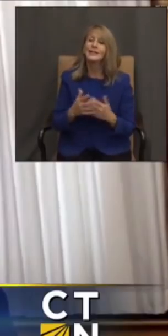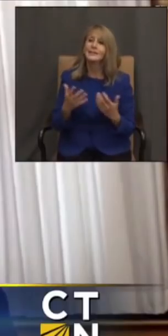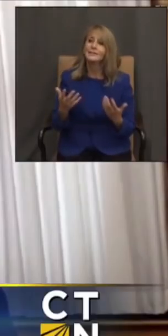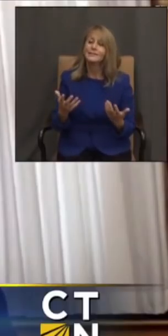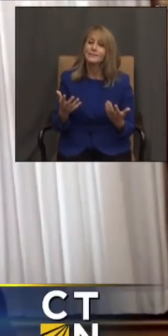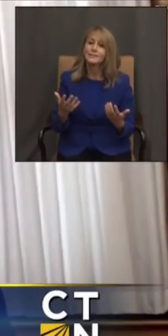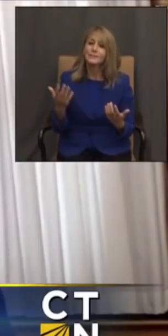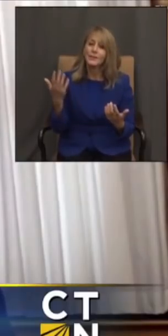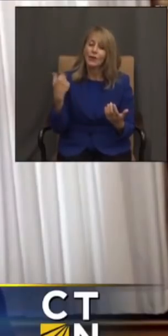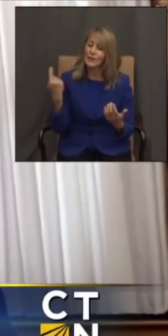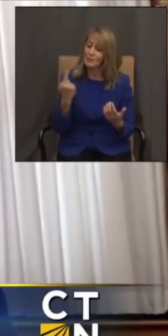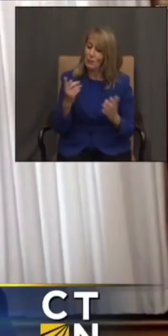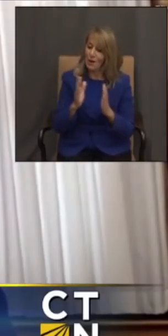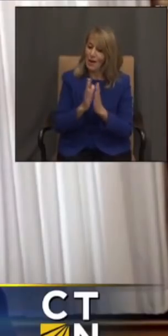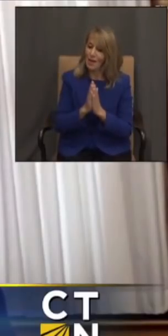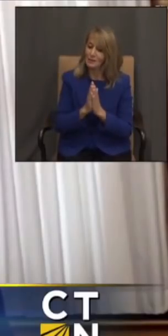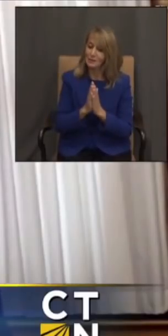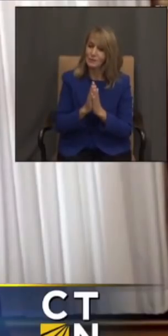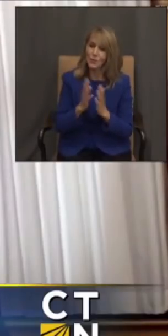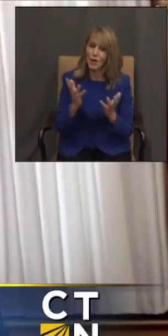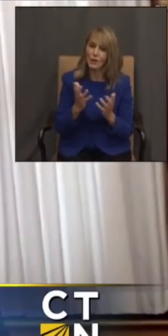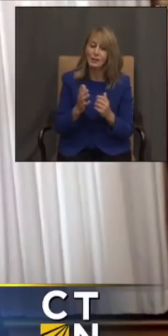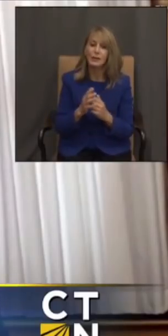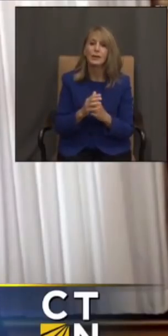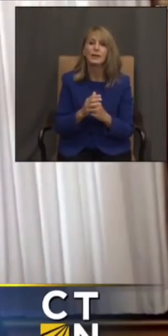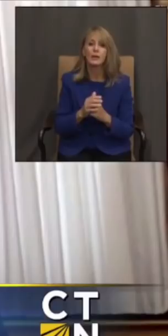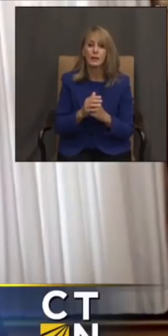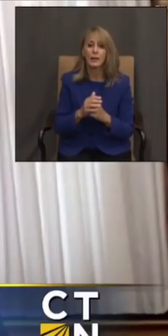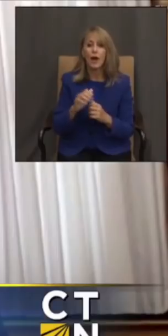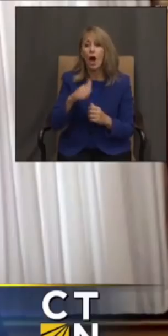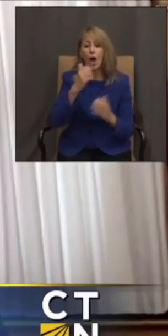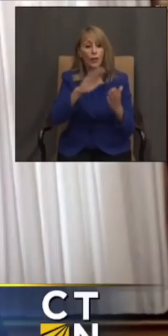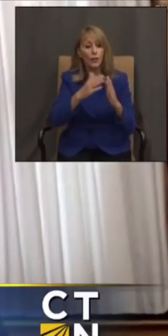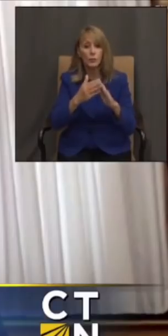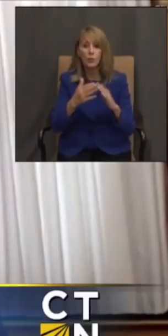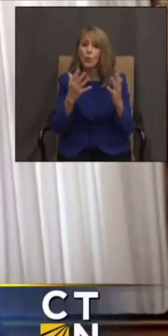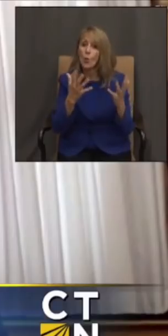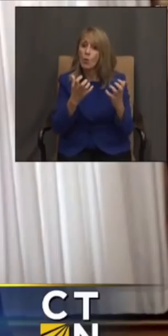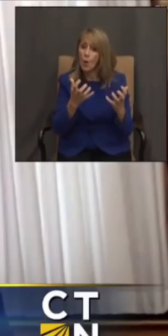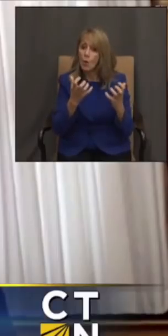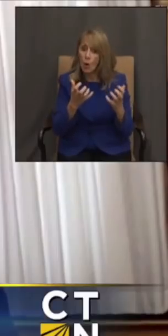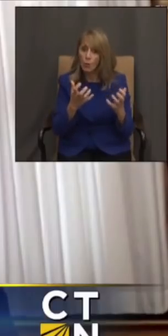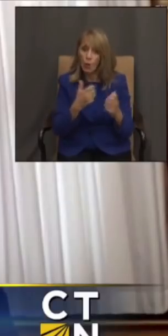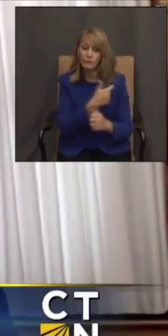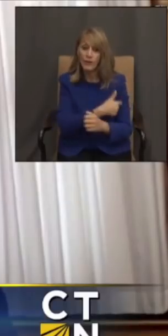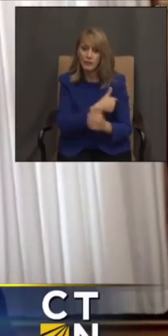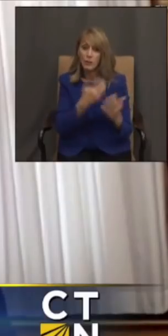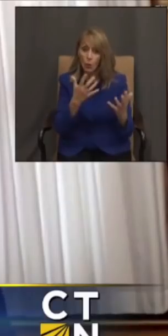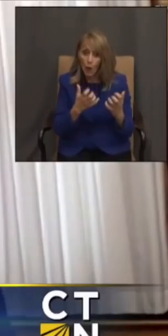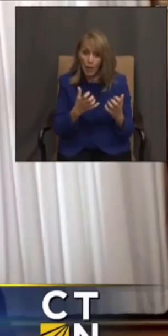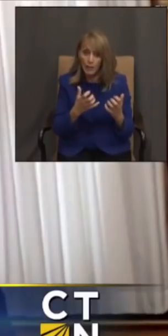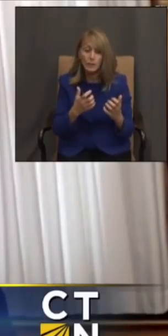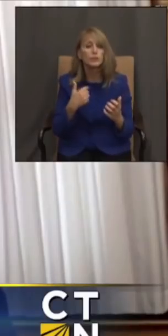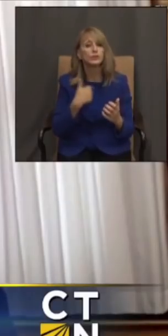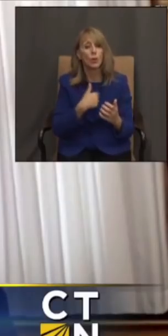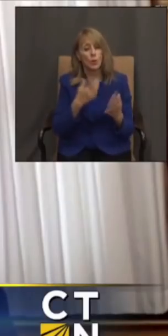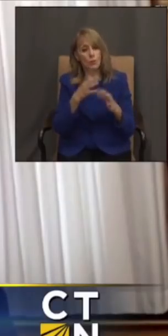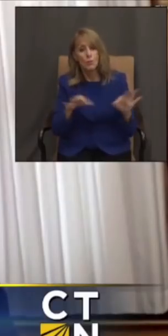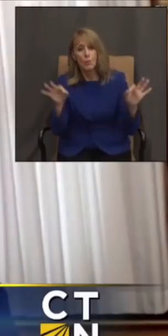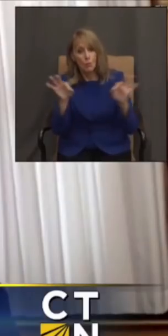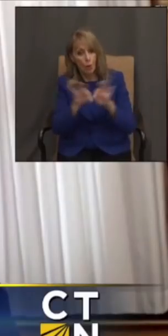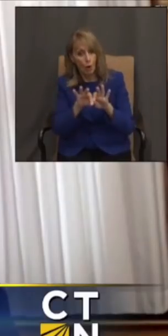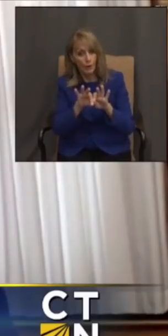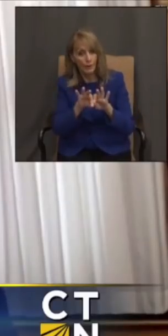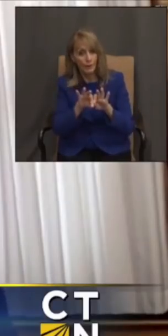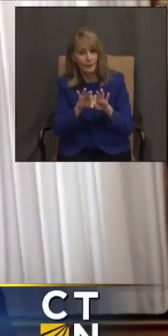prior question as well, I mean, we still continue to see strong demand in a lot of these other communities where the rates are lower. So our work is still very much in front of